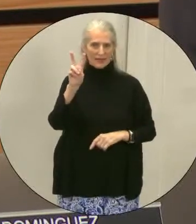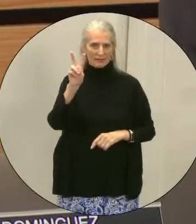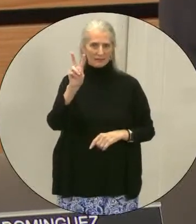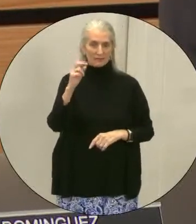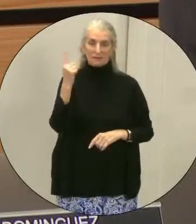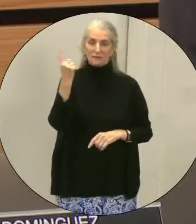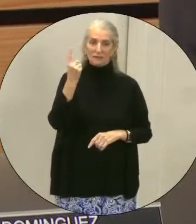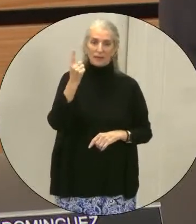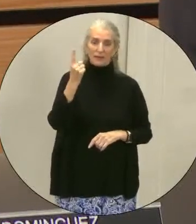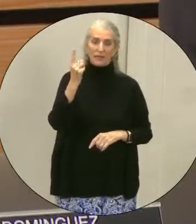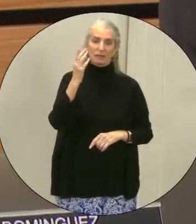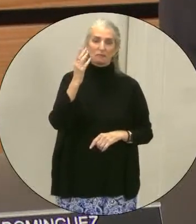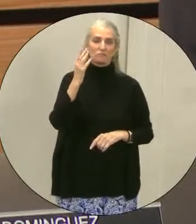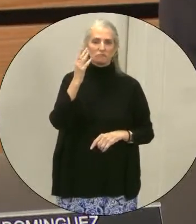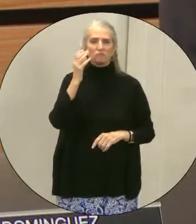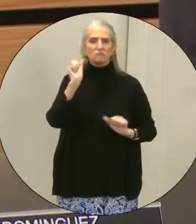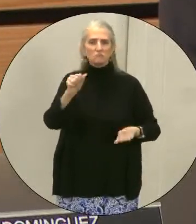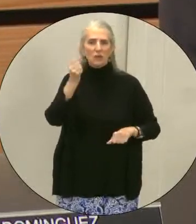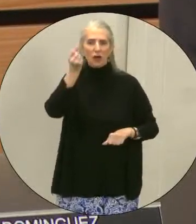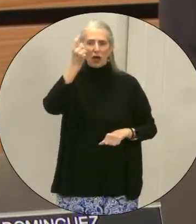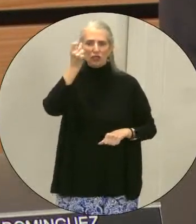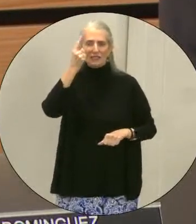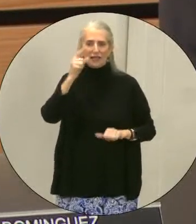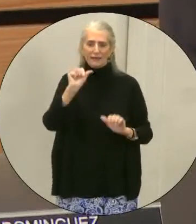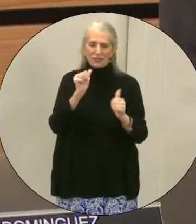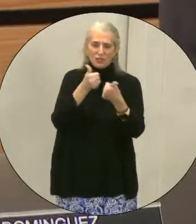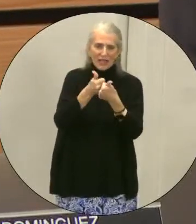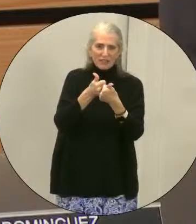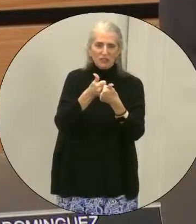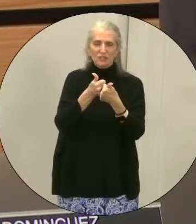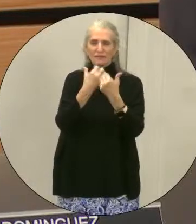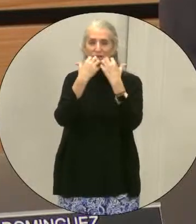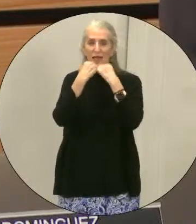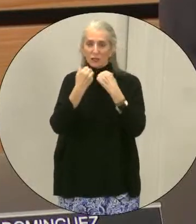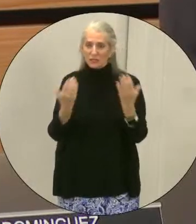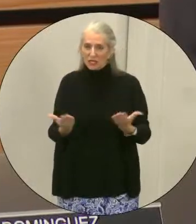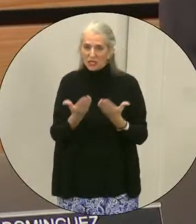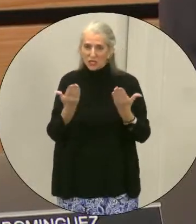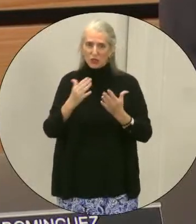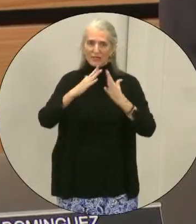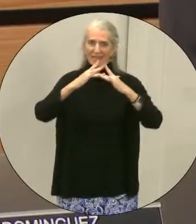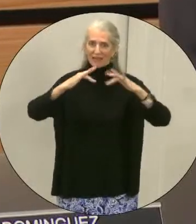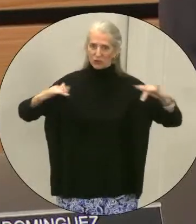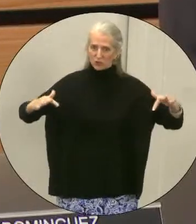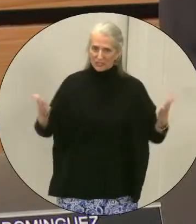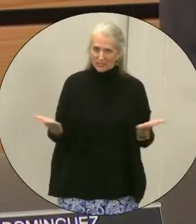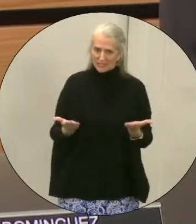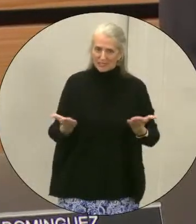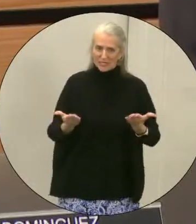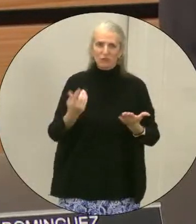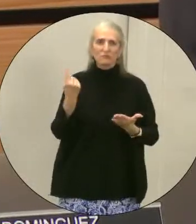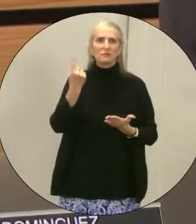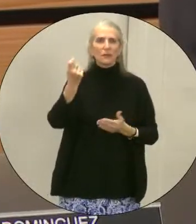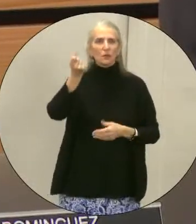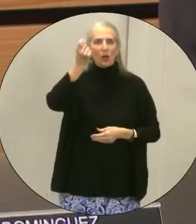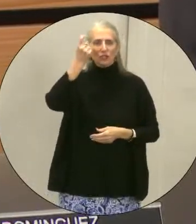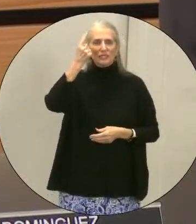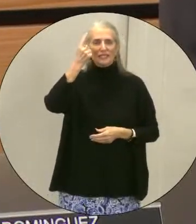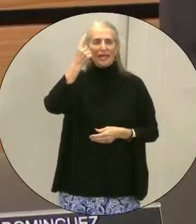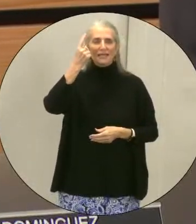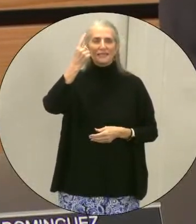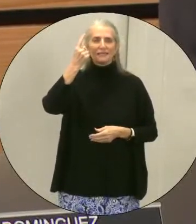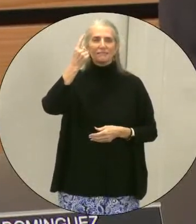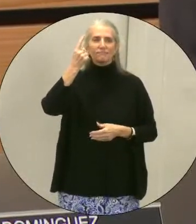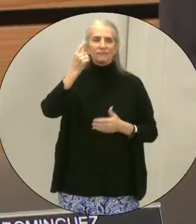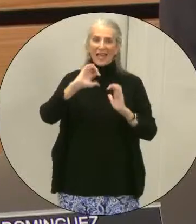who understands the challenges, the values that are here, the diversity that is here, someone that understands how